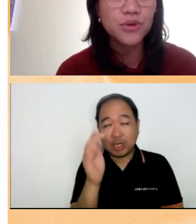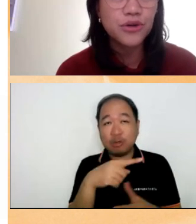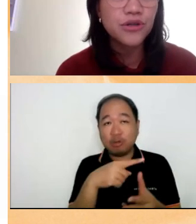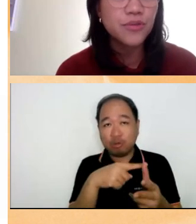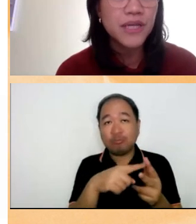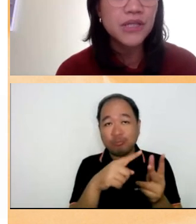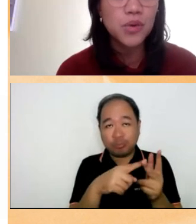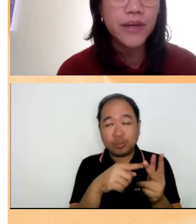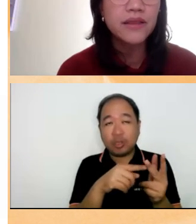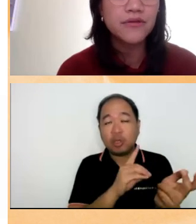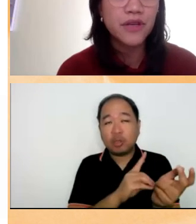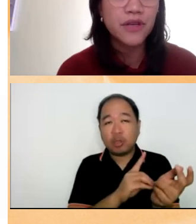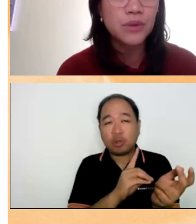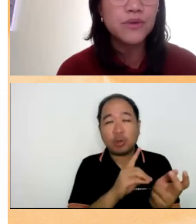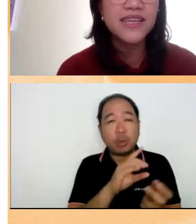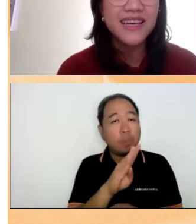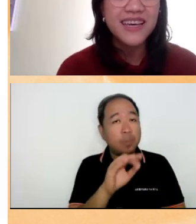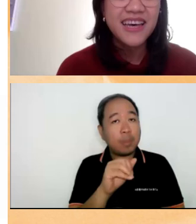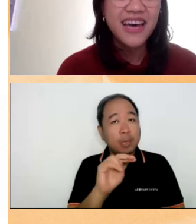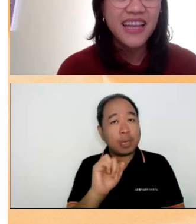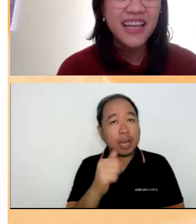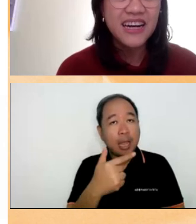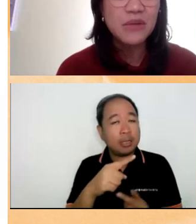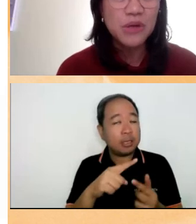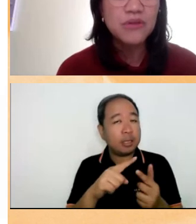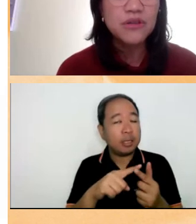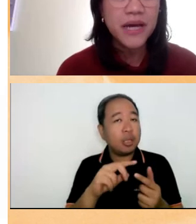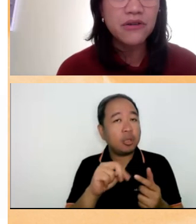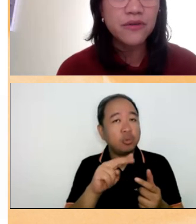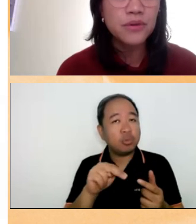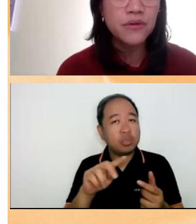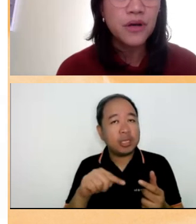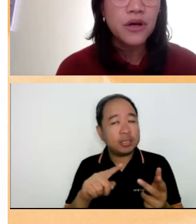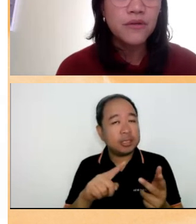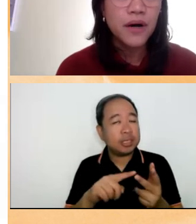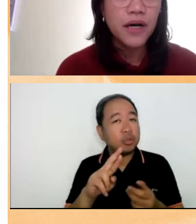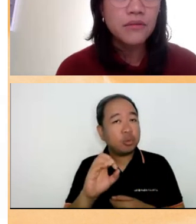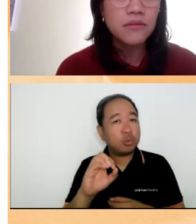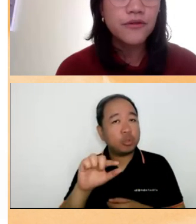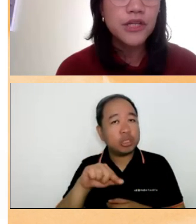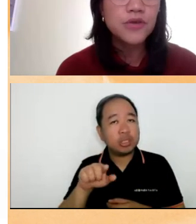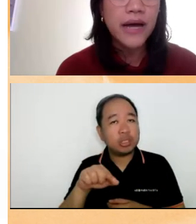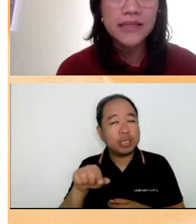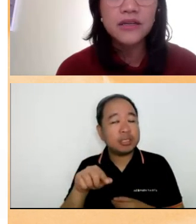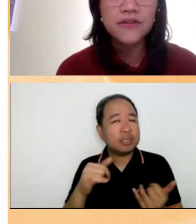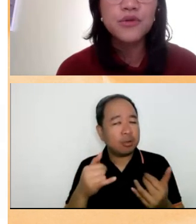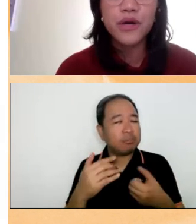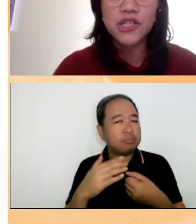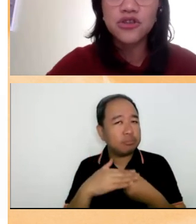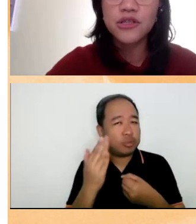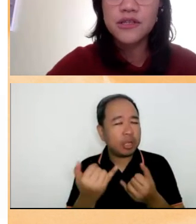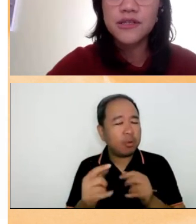Dr. Burgos, to please open their videos and unmute their microphone for us to answer a